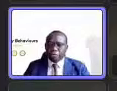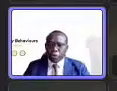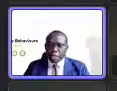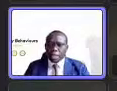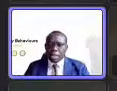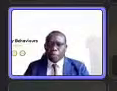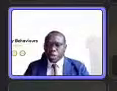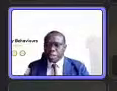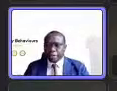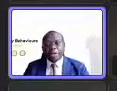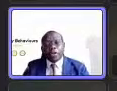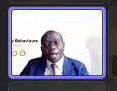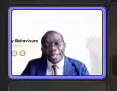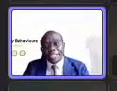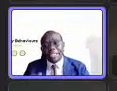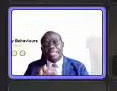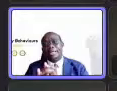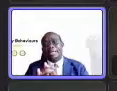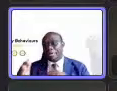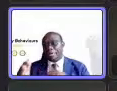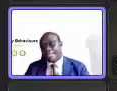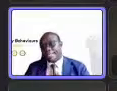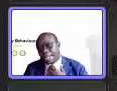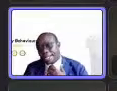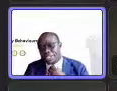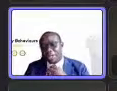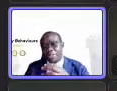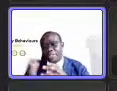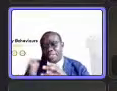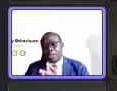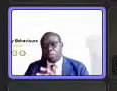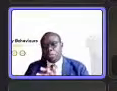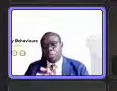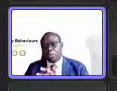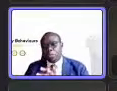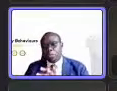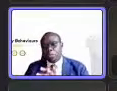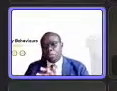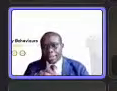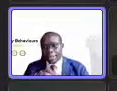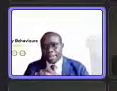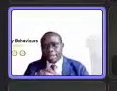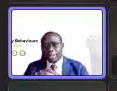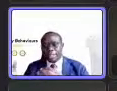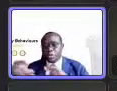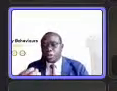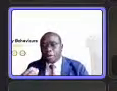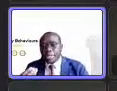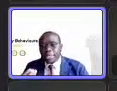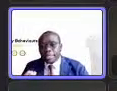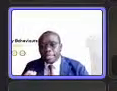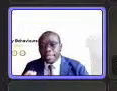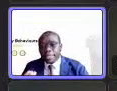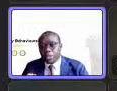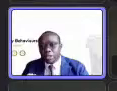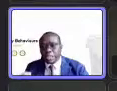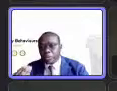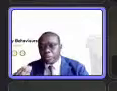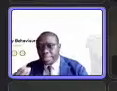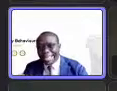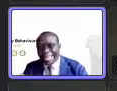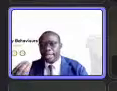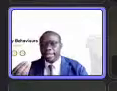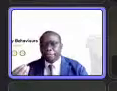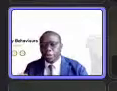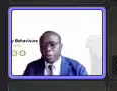the jet fuel. We don't, even for countries, for instance, like Nigeria with oil, they do not have the technology